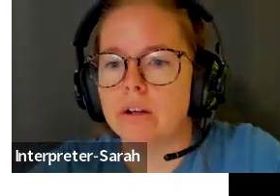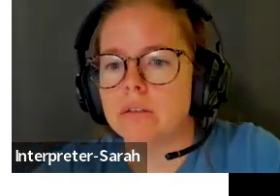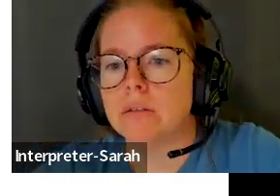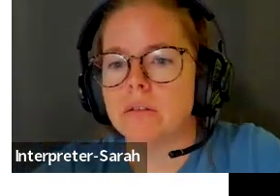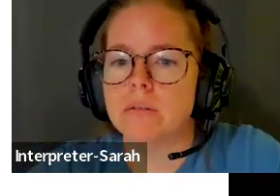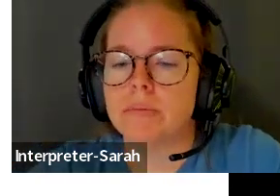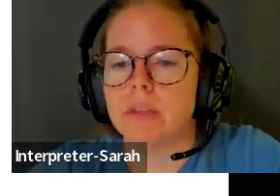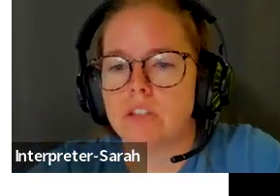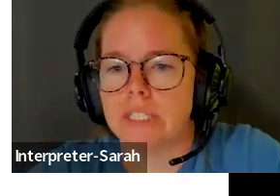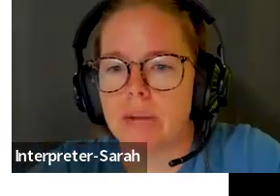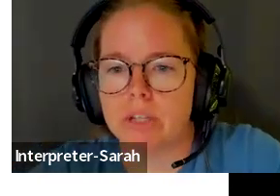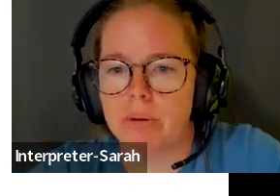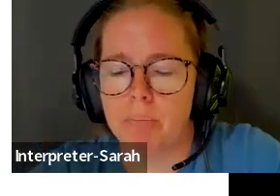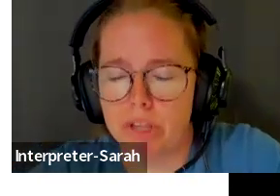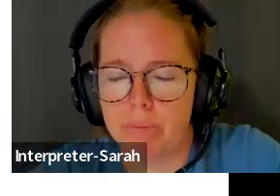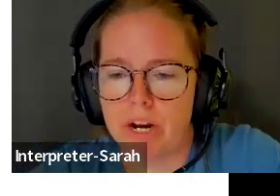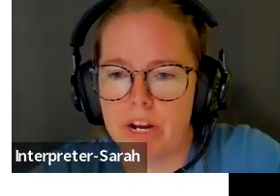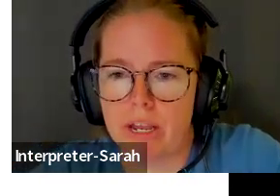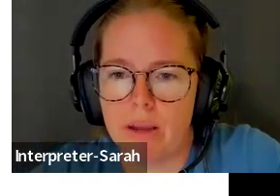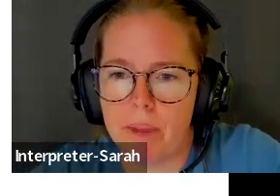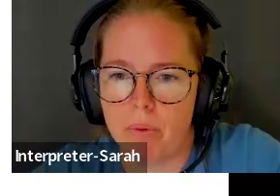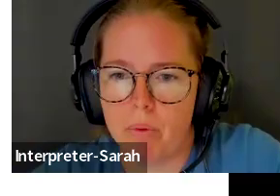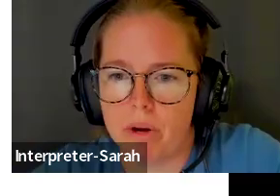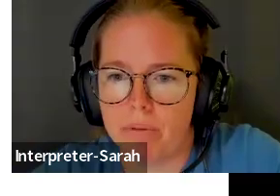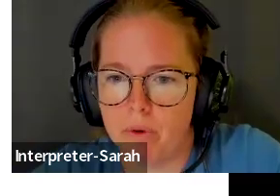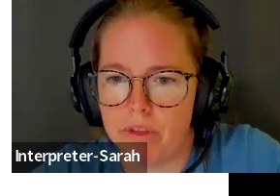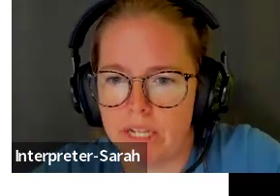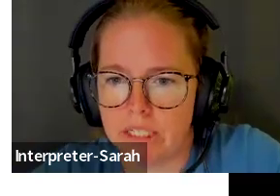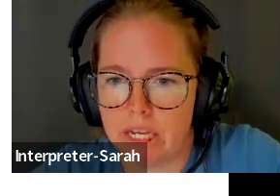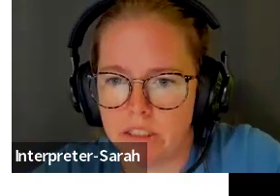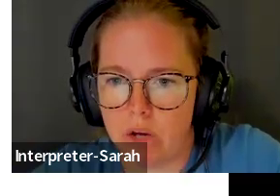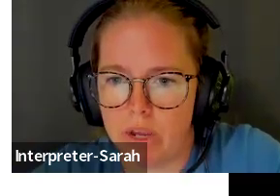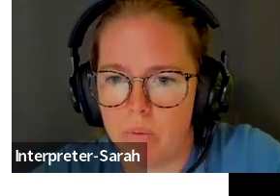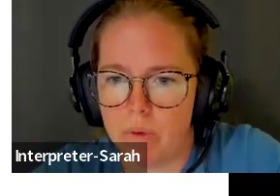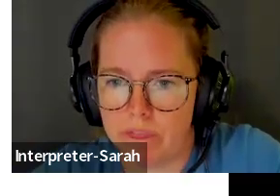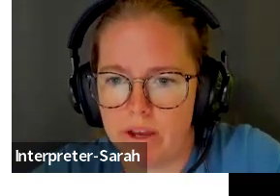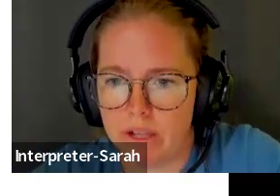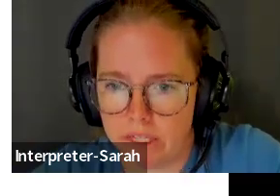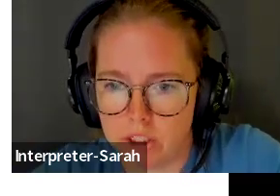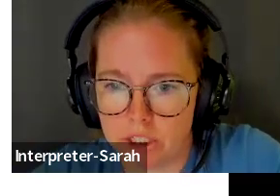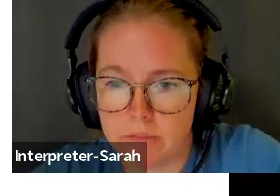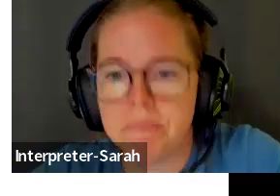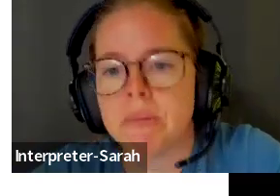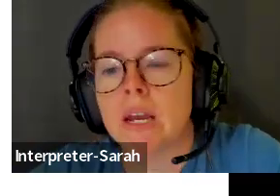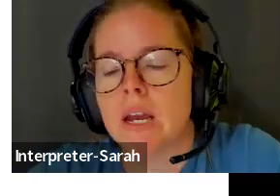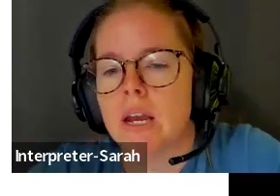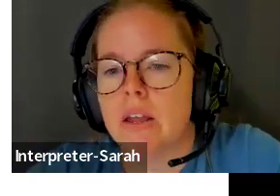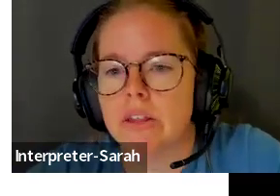paperwork, just that preliminary paperwork before the intake gets going with the